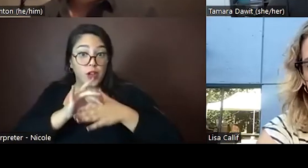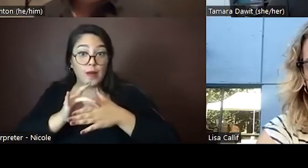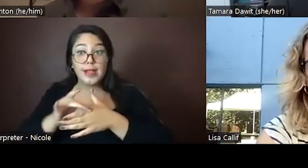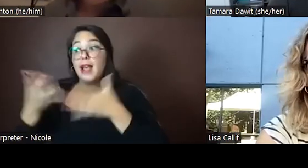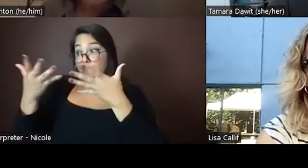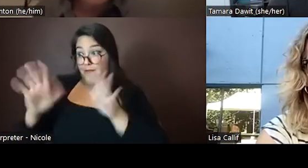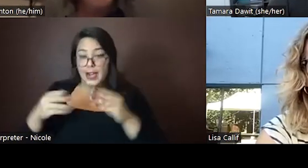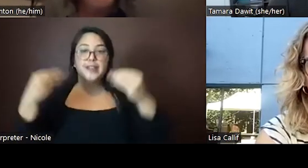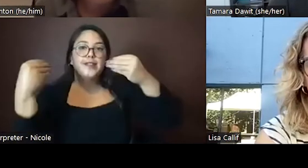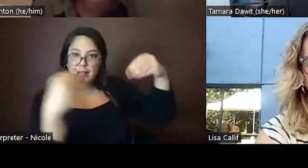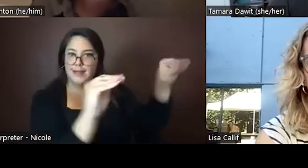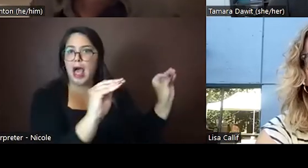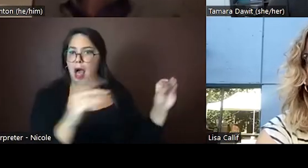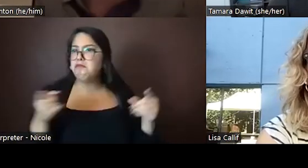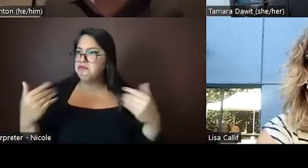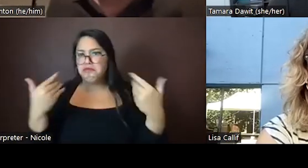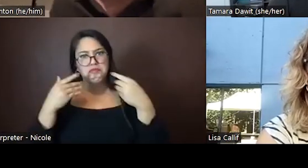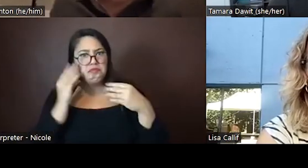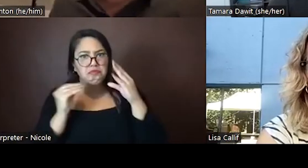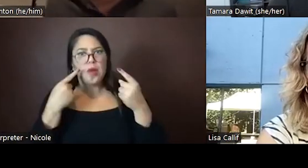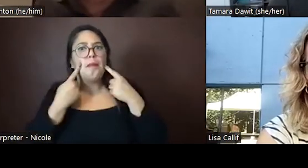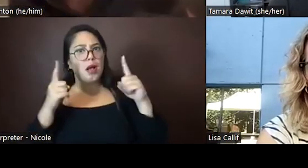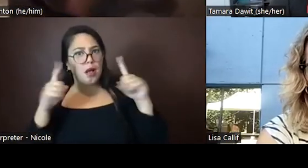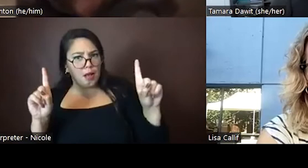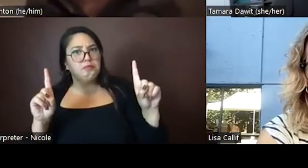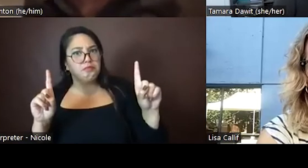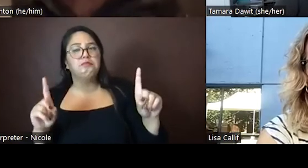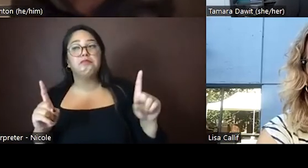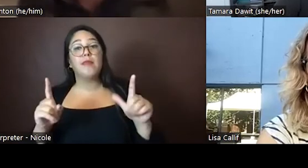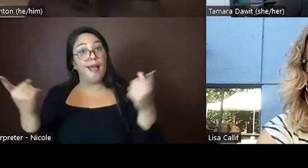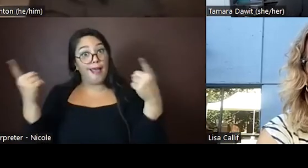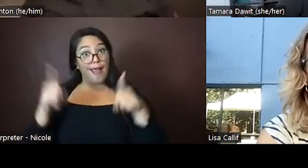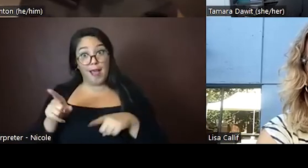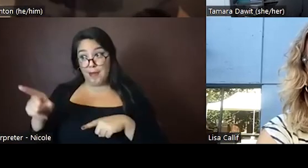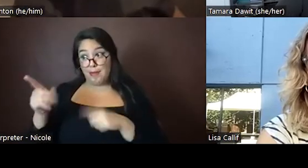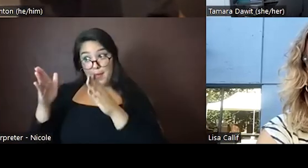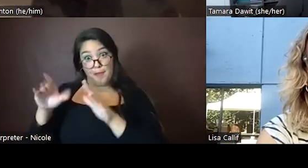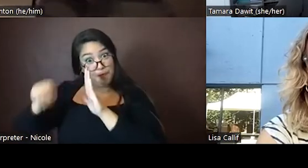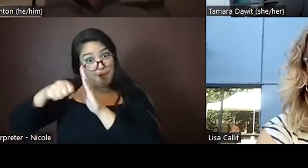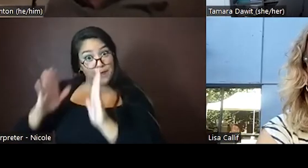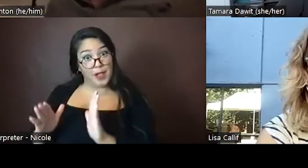was relatively successful in doing that. And then they were approached by a brand